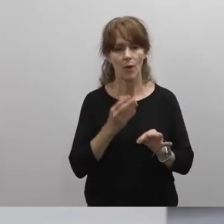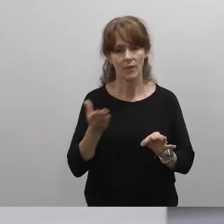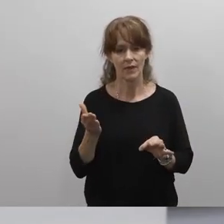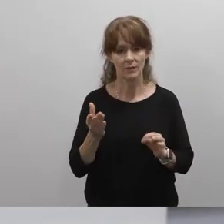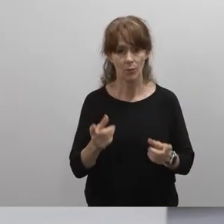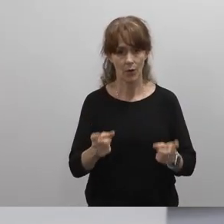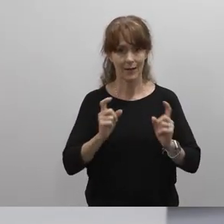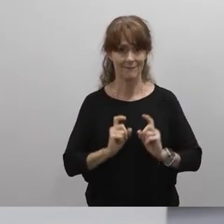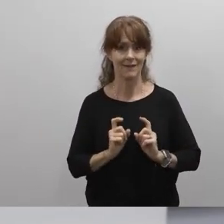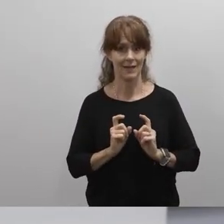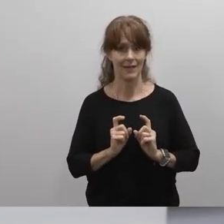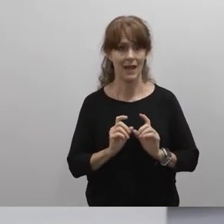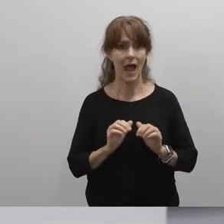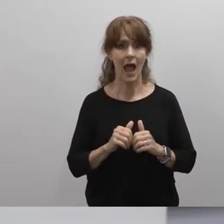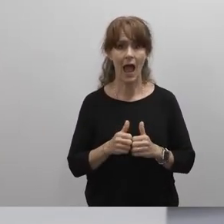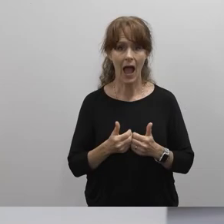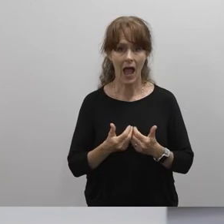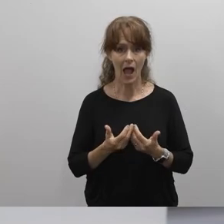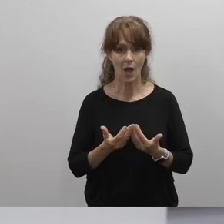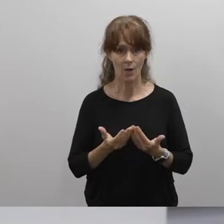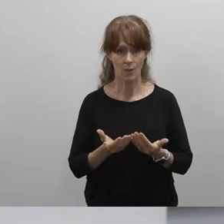tasked with, is how we do that.